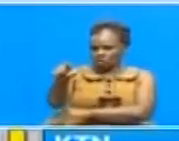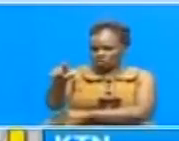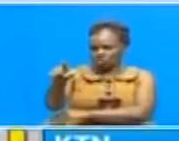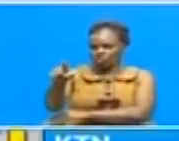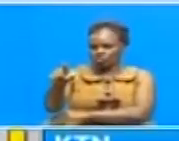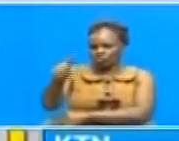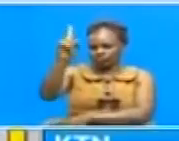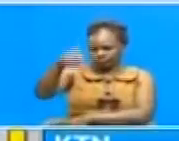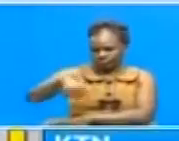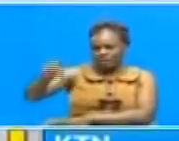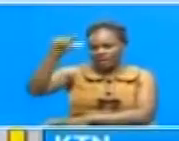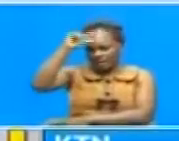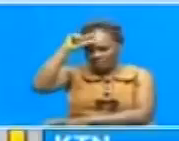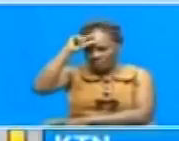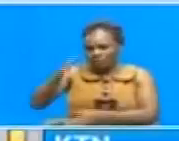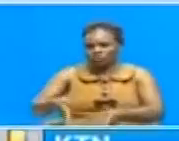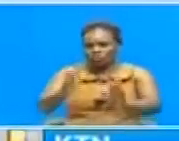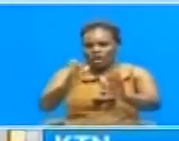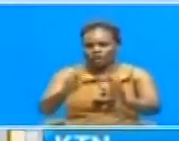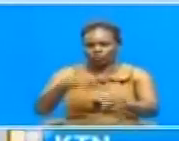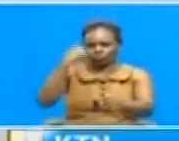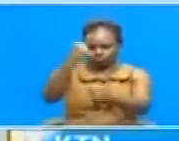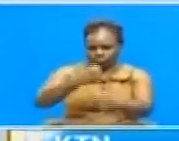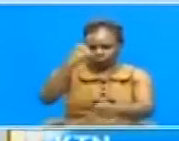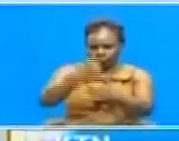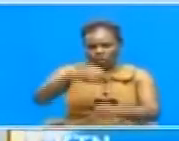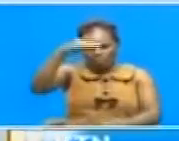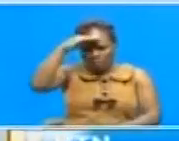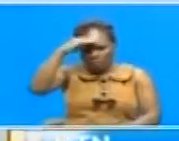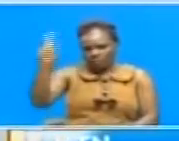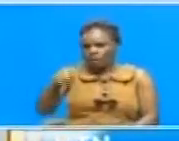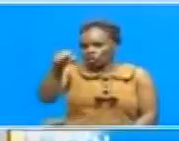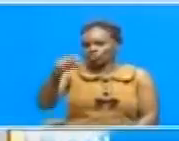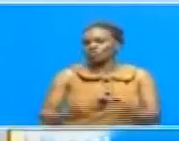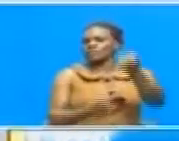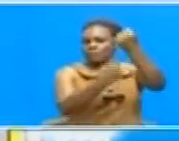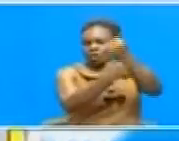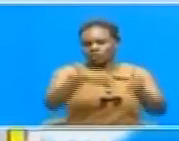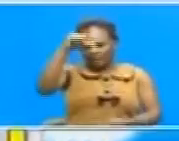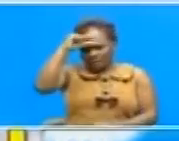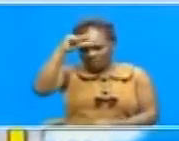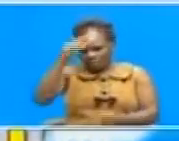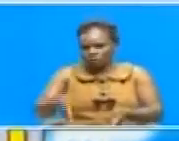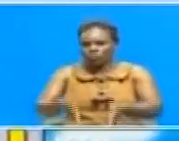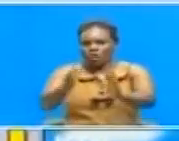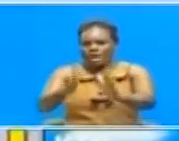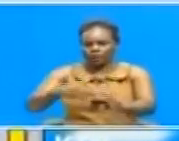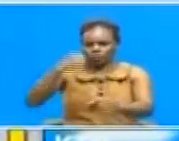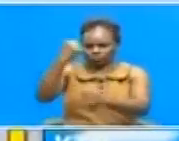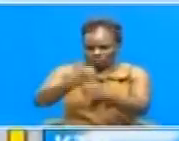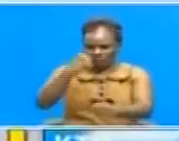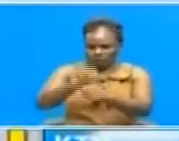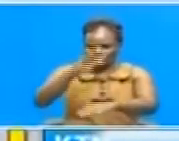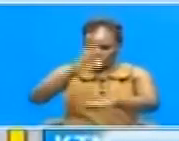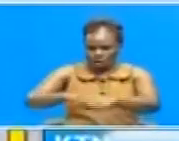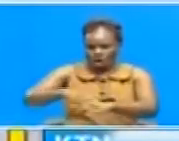approve of the government's methods in cracking down on illicit brews. Do you approve of the government's methods in cracking down